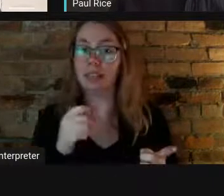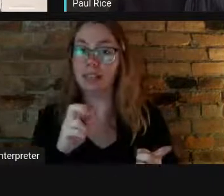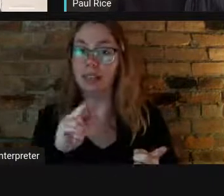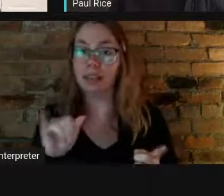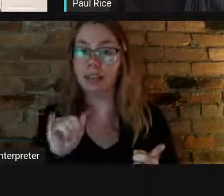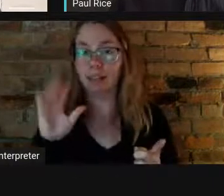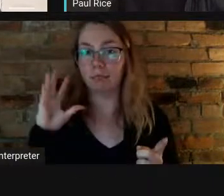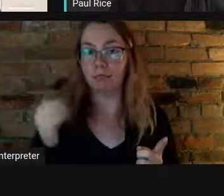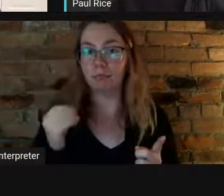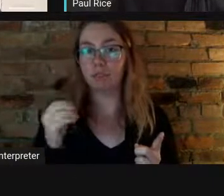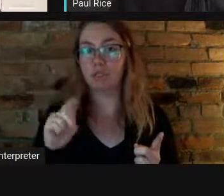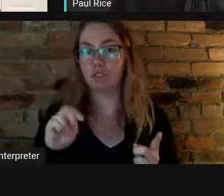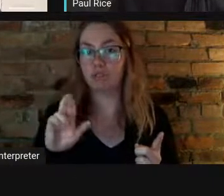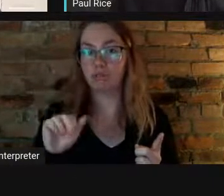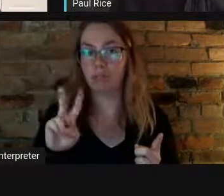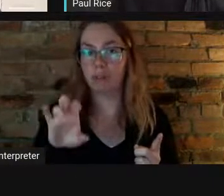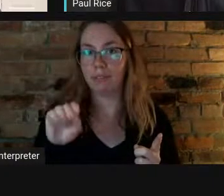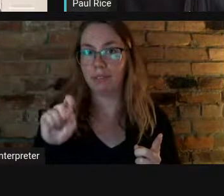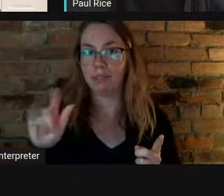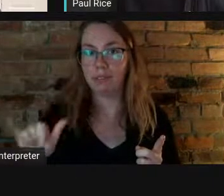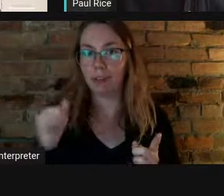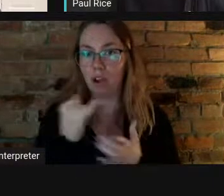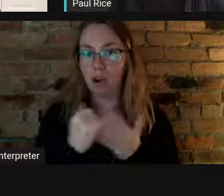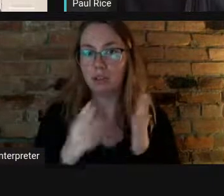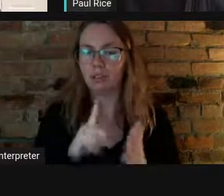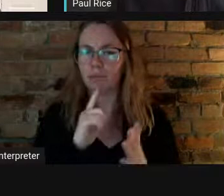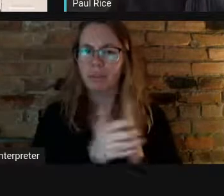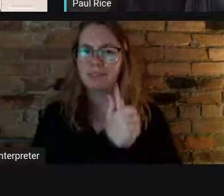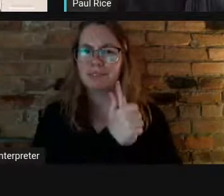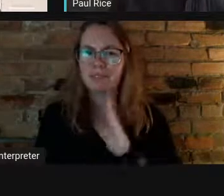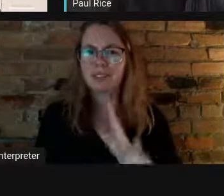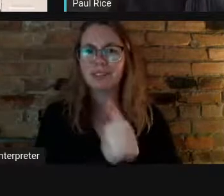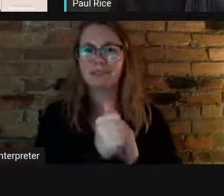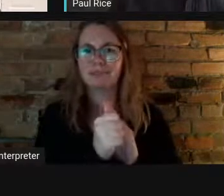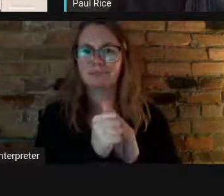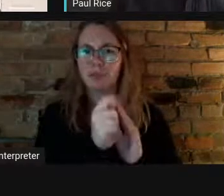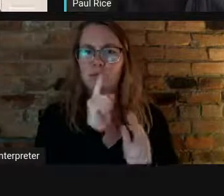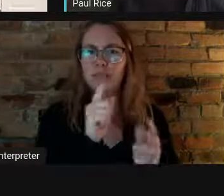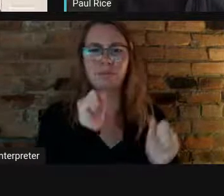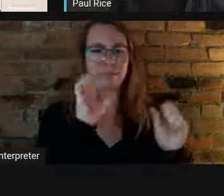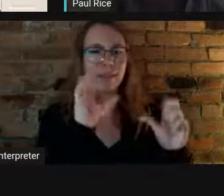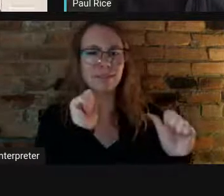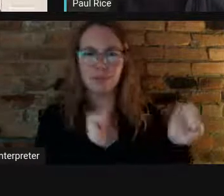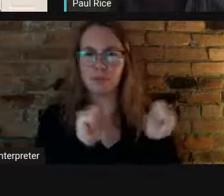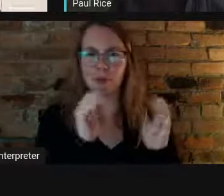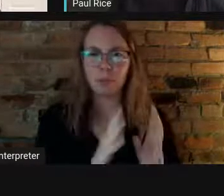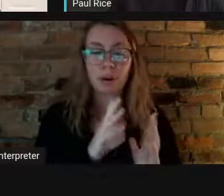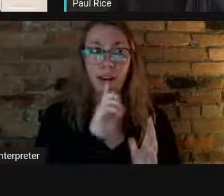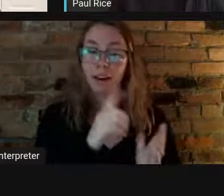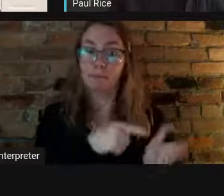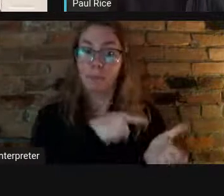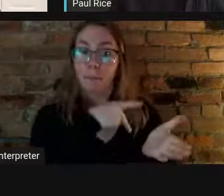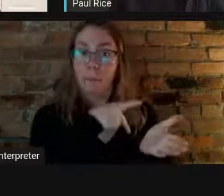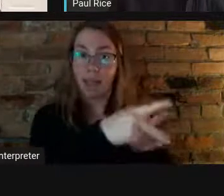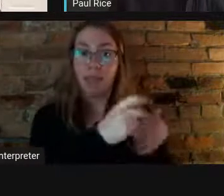powerful, strong performer. He's really, really talented. And he gets paid a lot of money to do what he does. And I think part of getting paid that